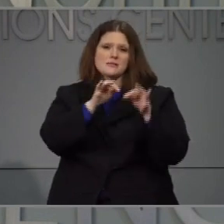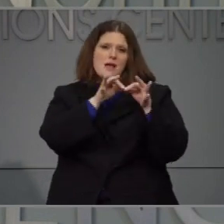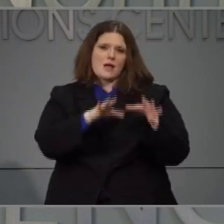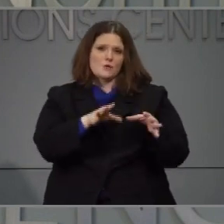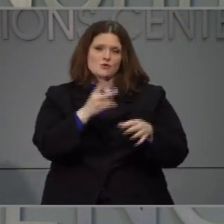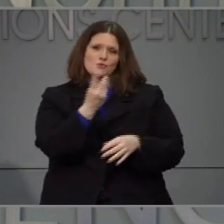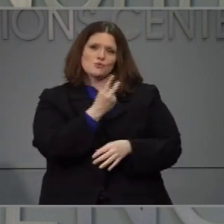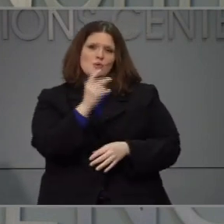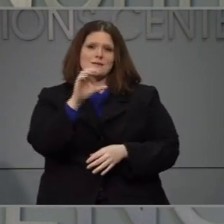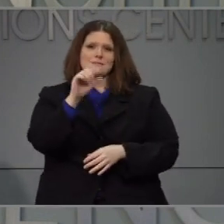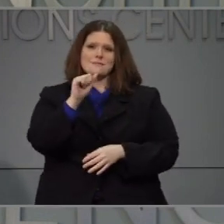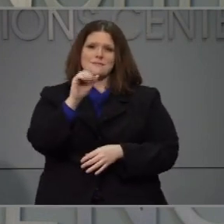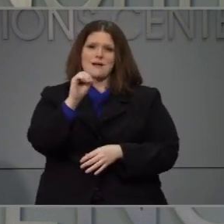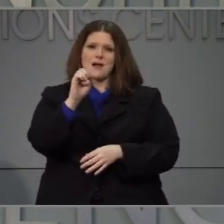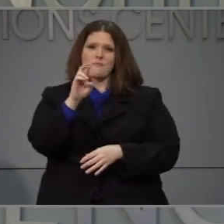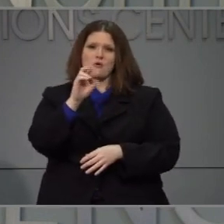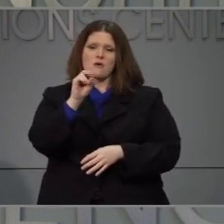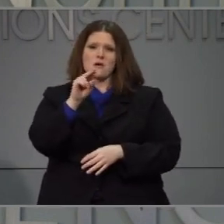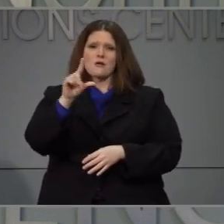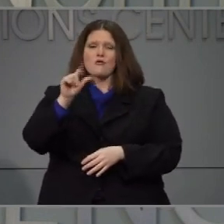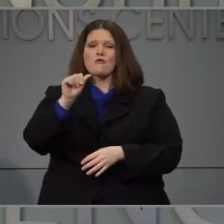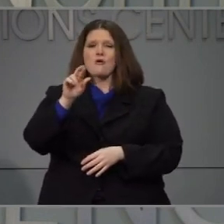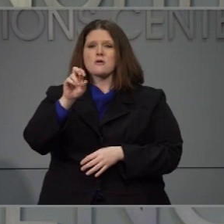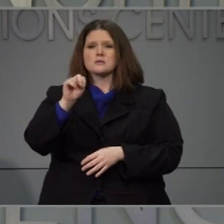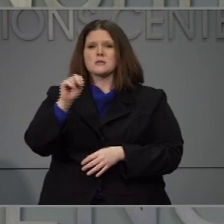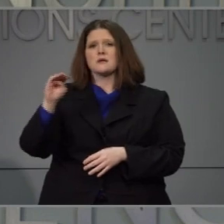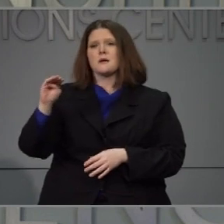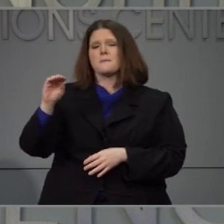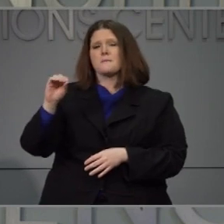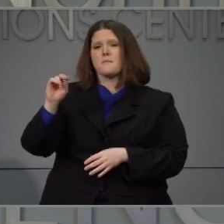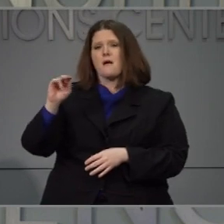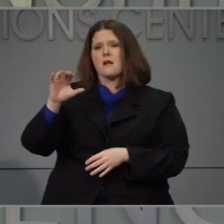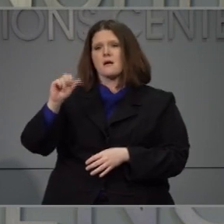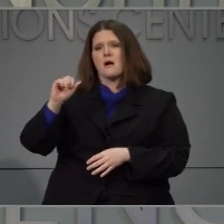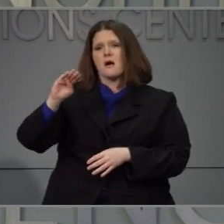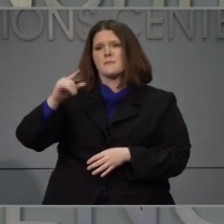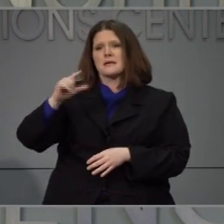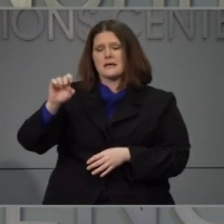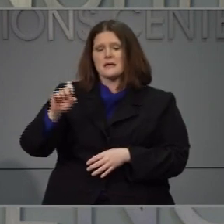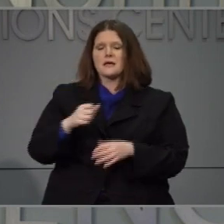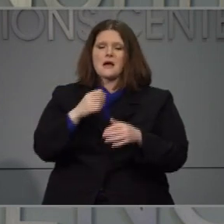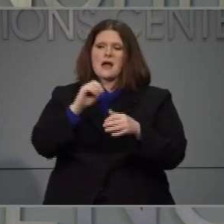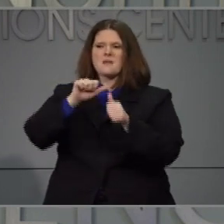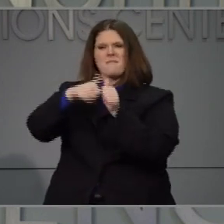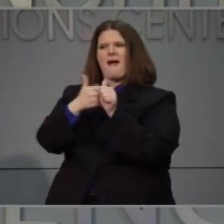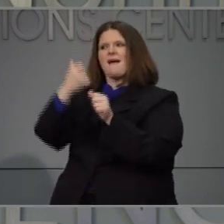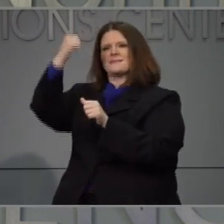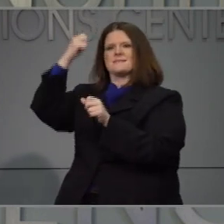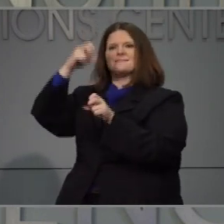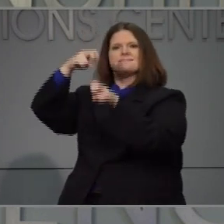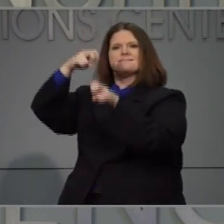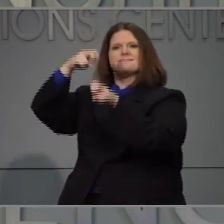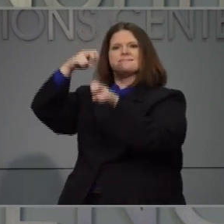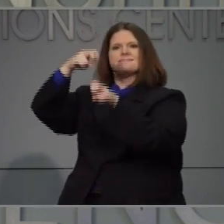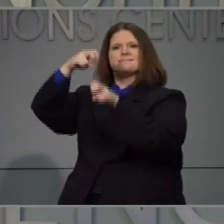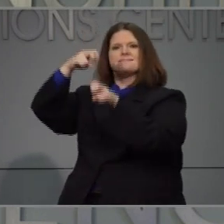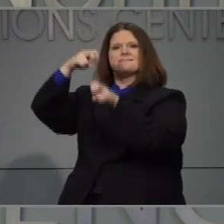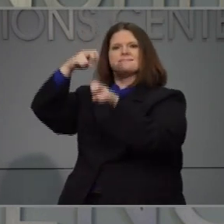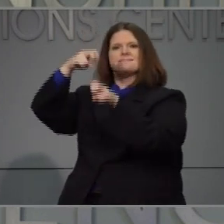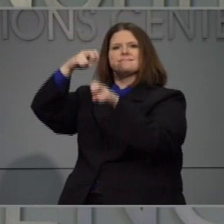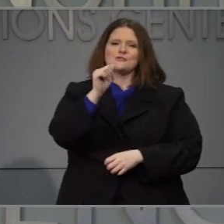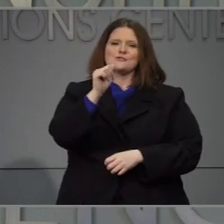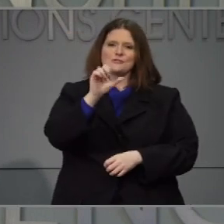interpreters are Cameron Larson and Monica McGee, and behind the scenes, Jackie and Jasmine Mativier are our